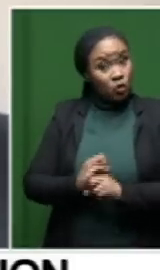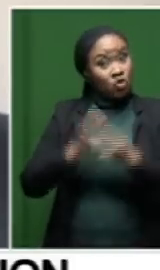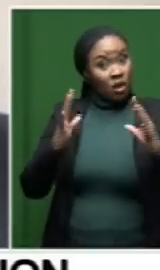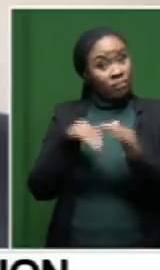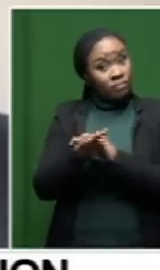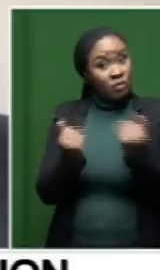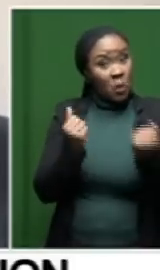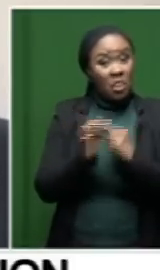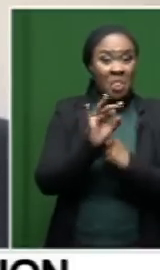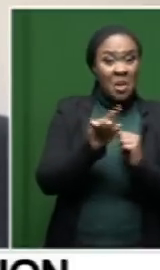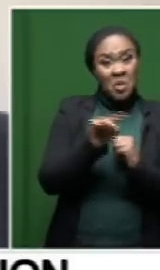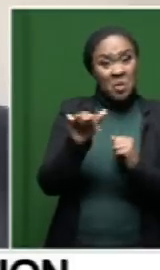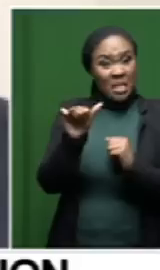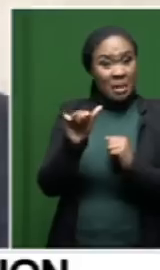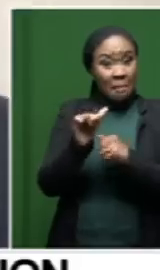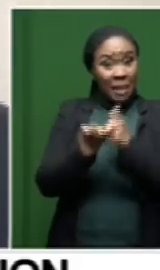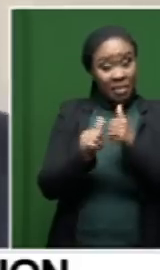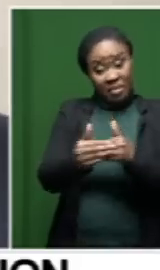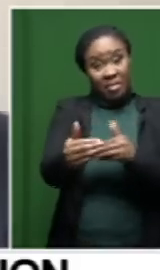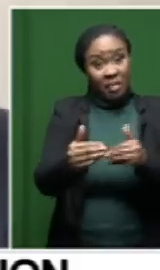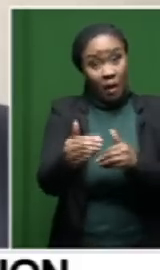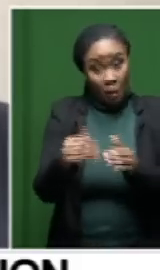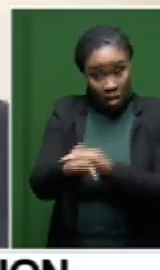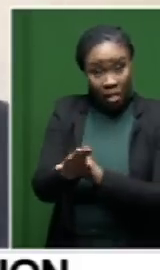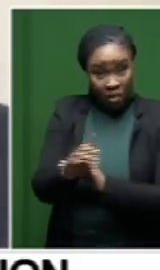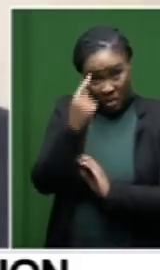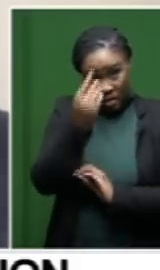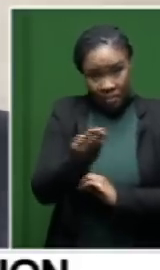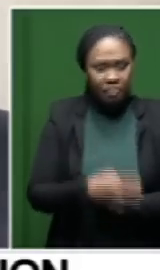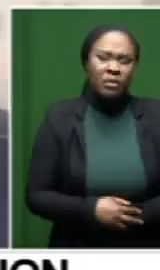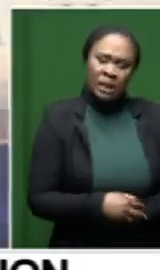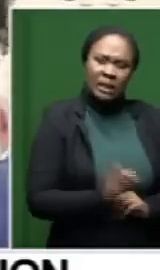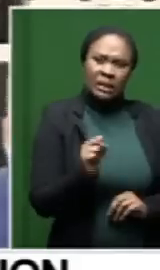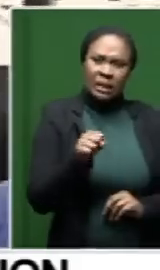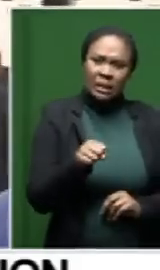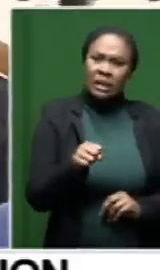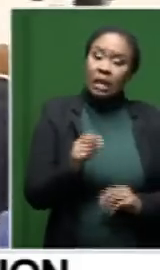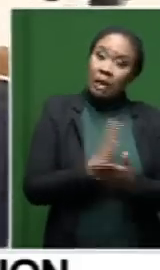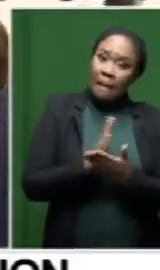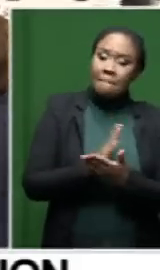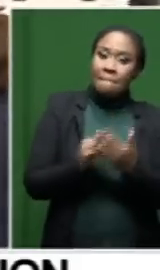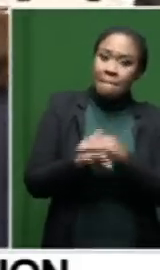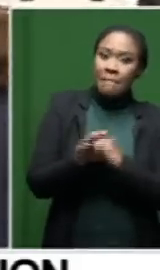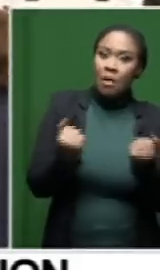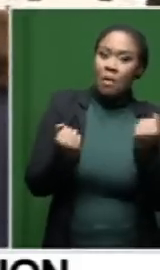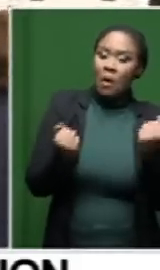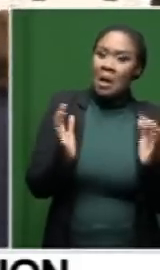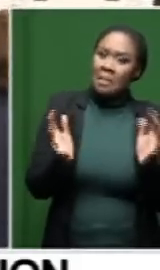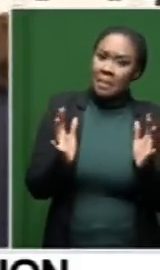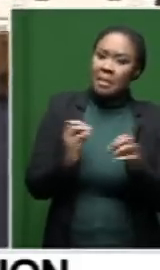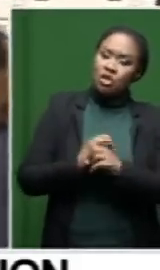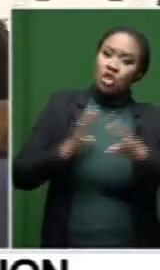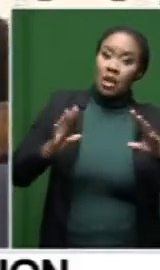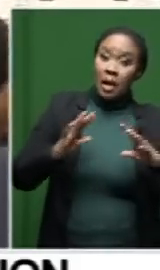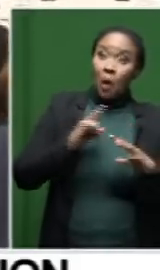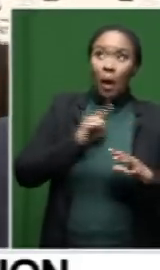happen? Yes. There are prosecutions that are already underway. They are not a direct